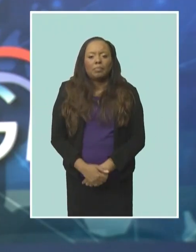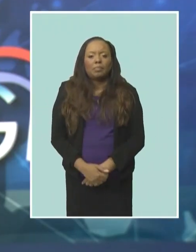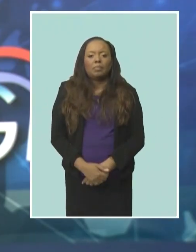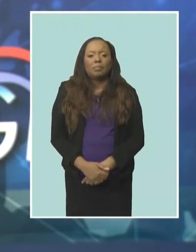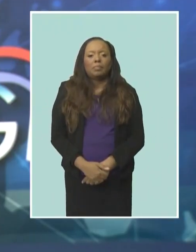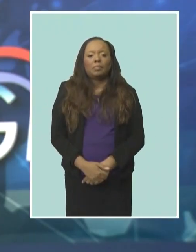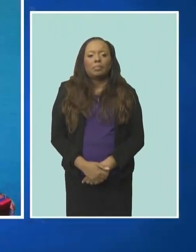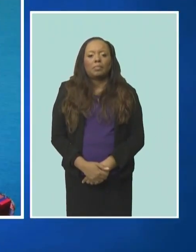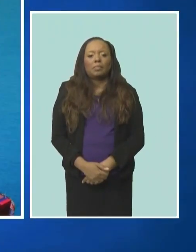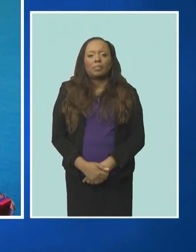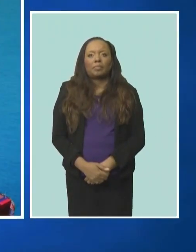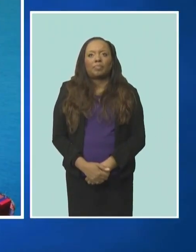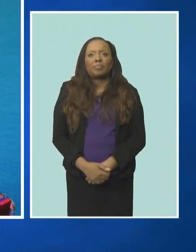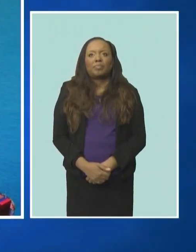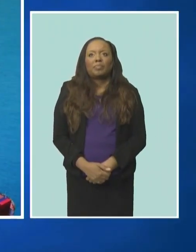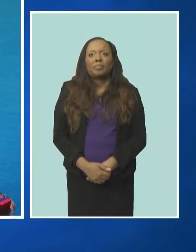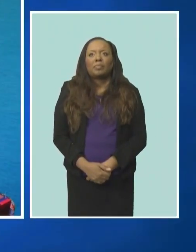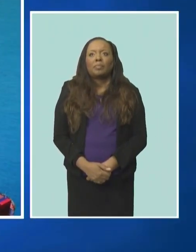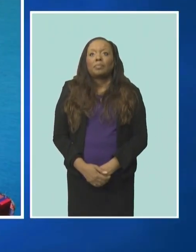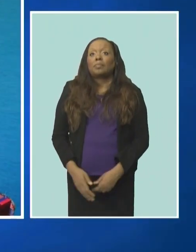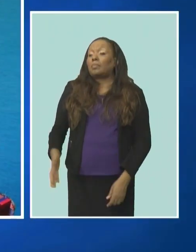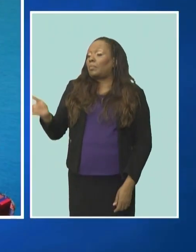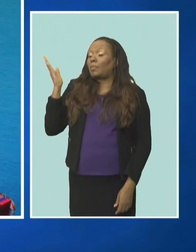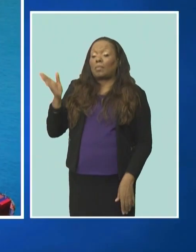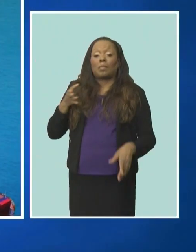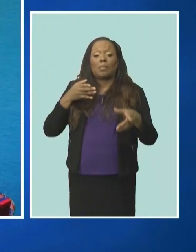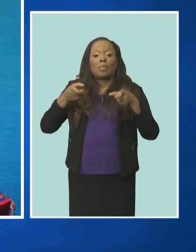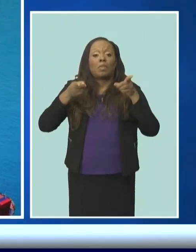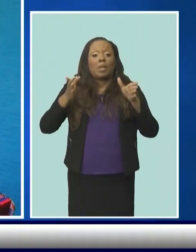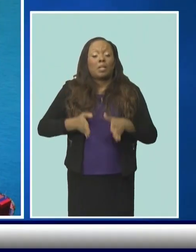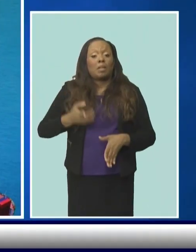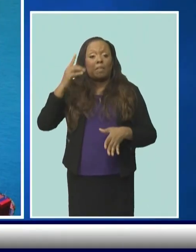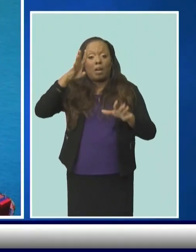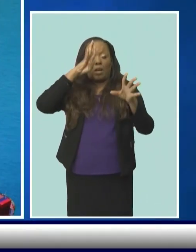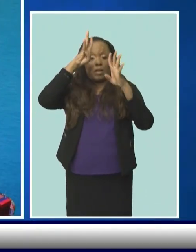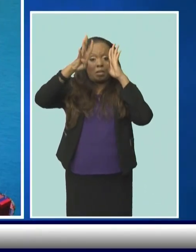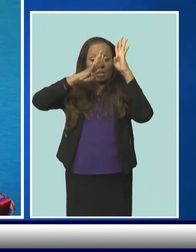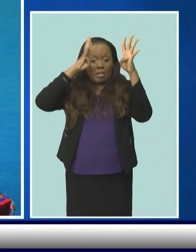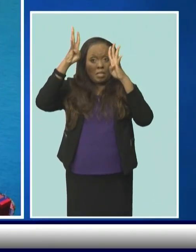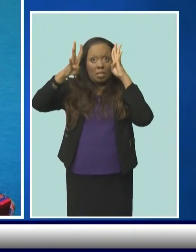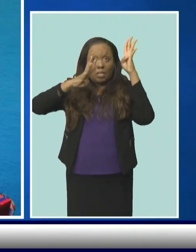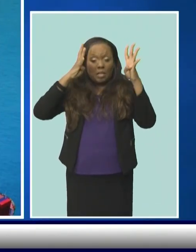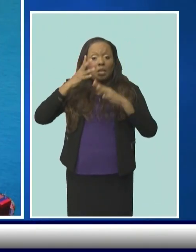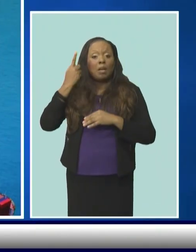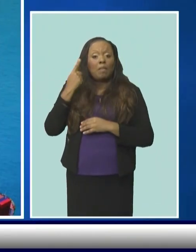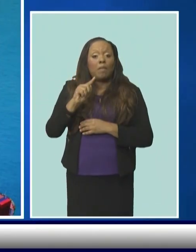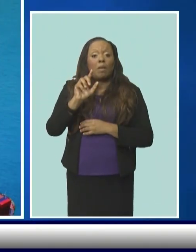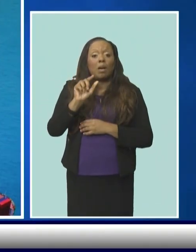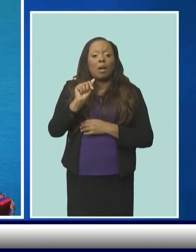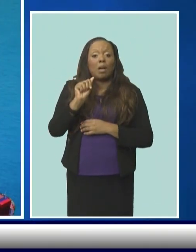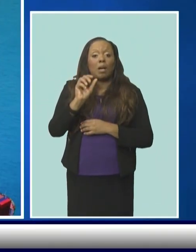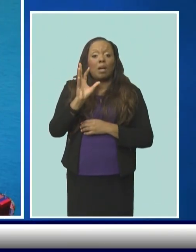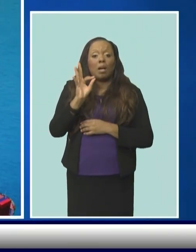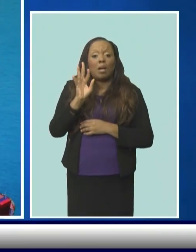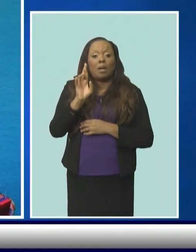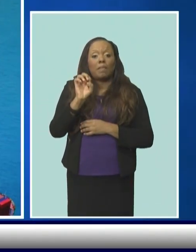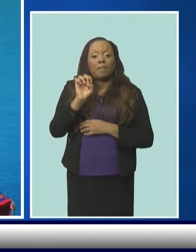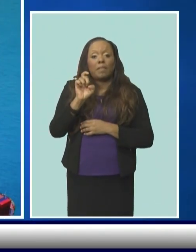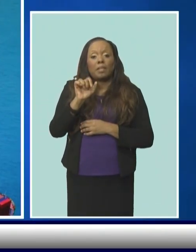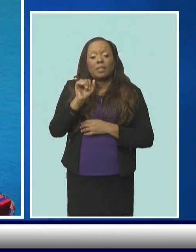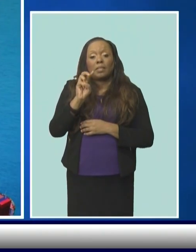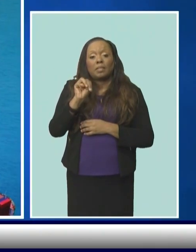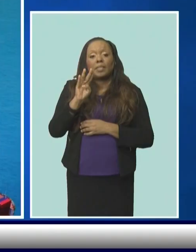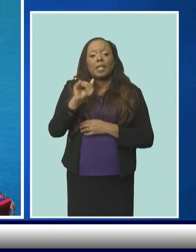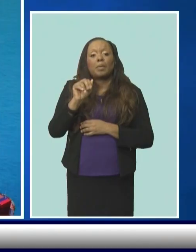more. Temwe Gwandwe, Director of Creatives and Diaspora at Afrexim Bank, believes that there is